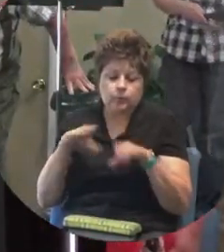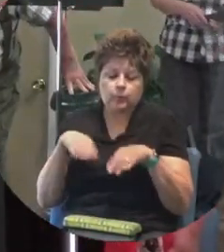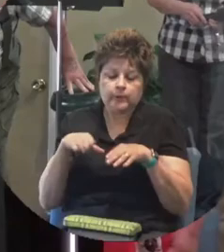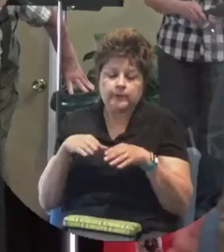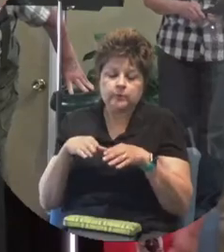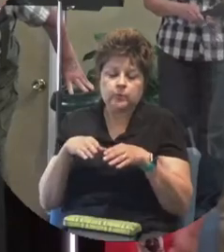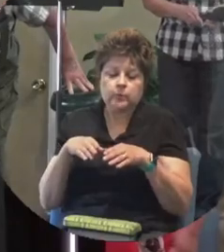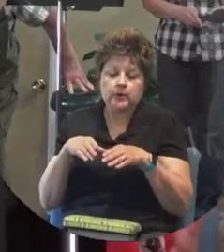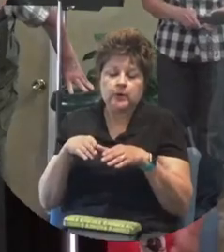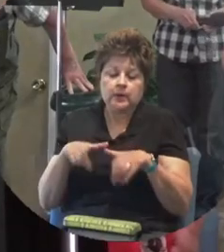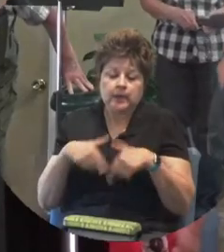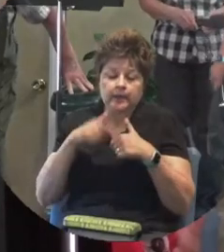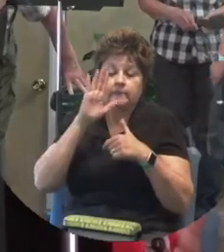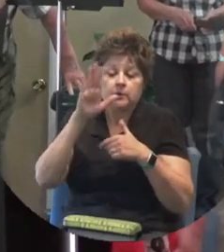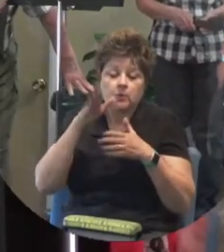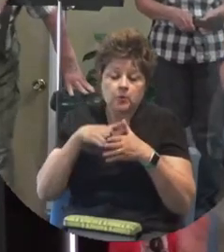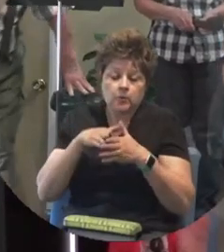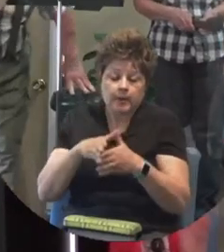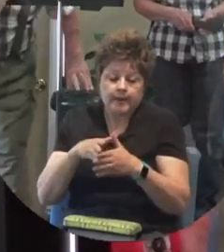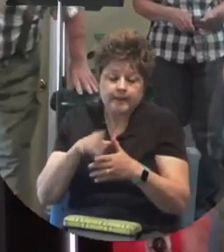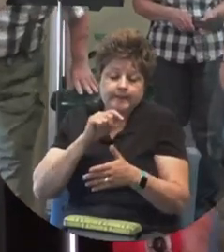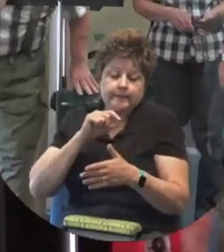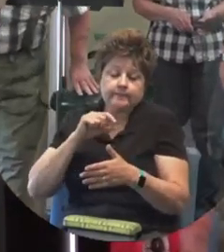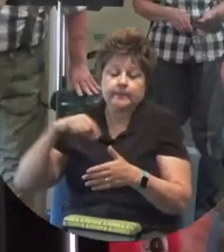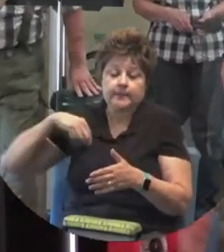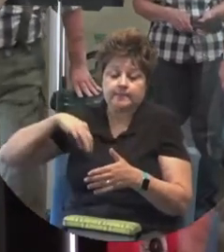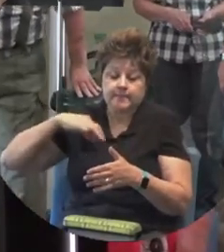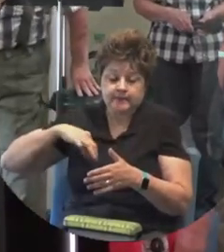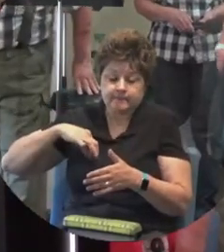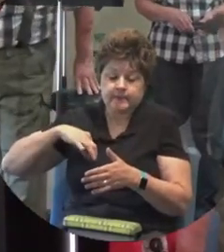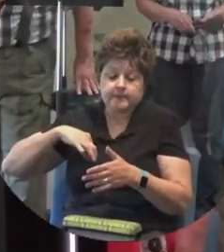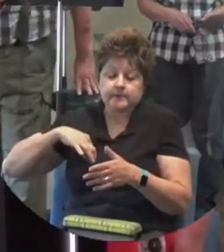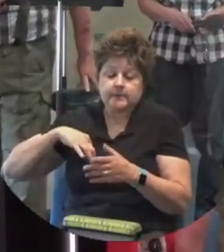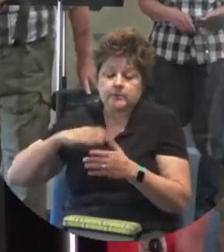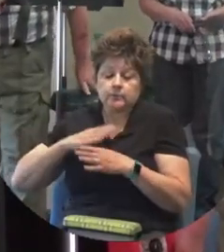the benefits and the consequences are exactly what you desire.